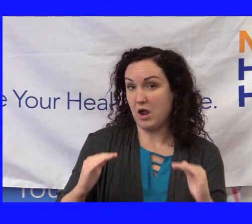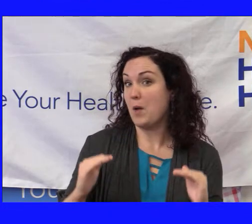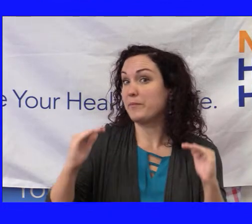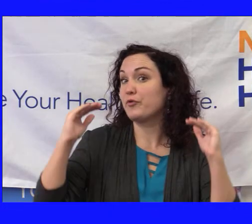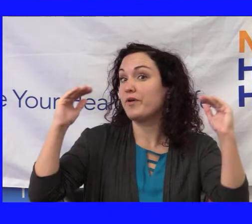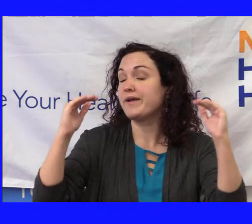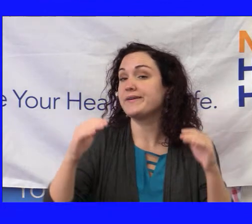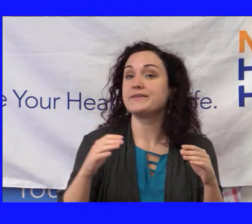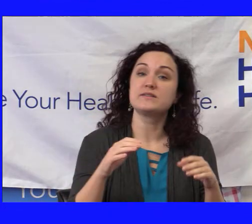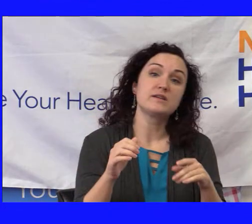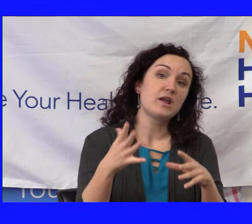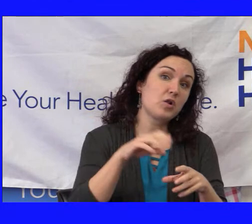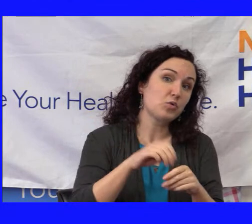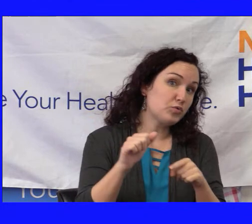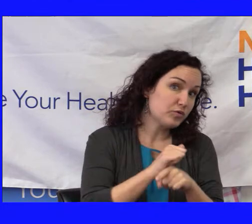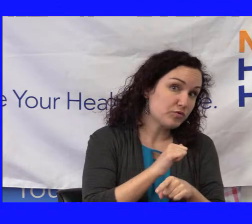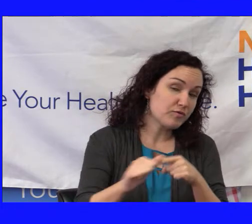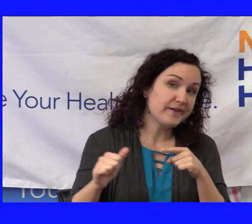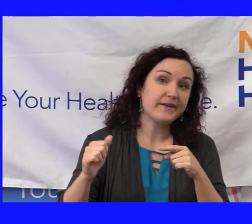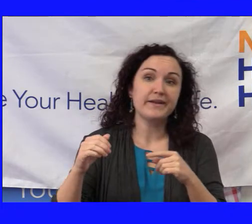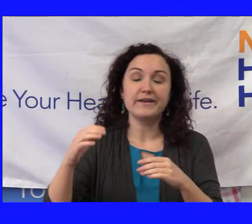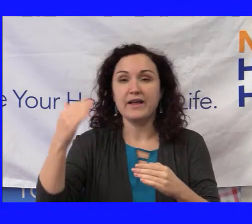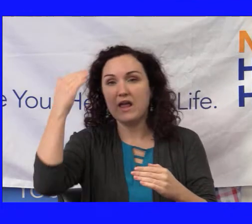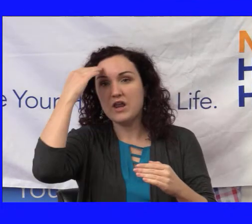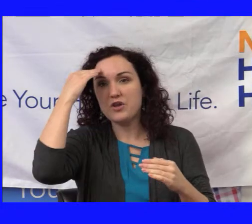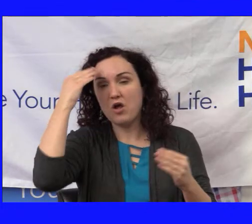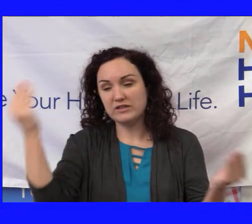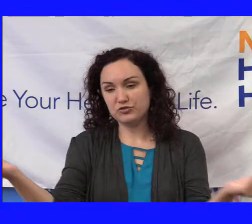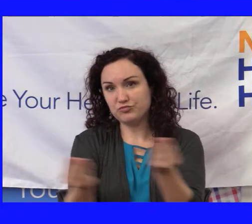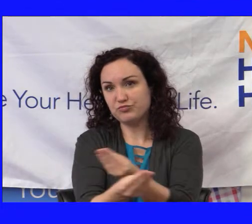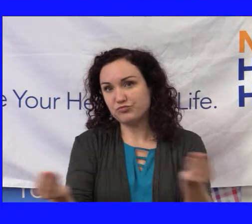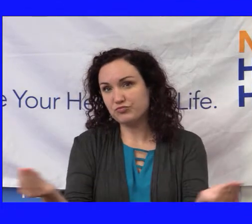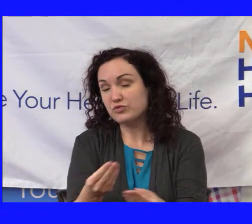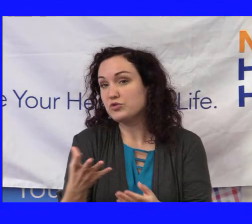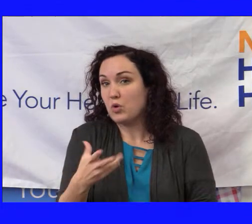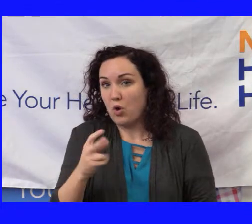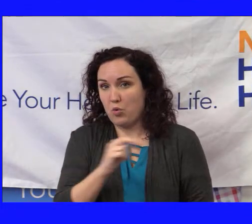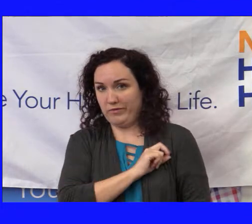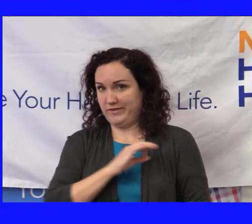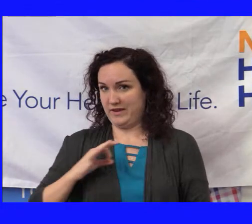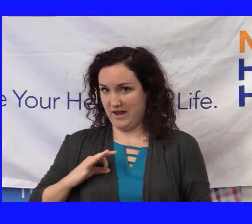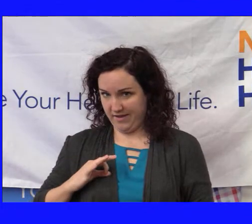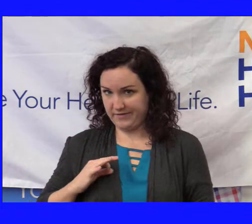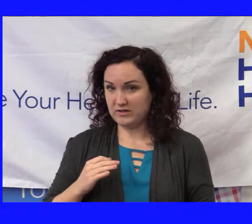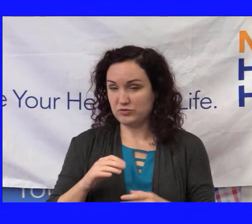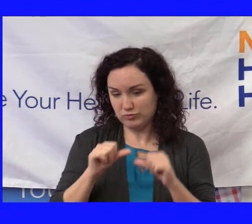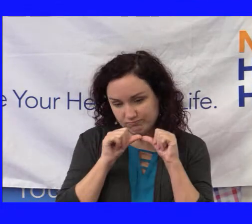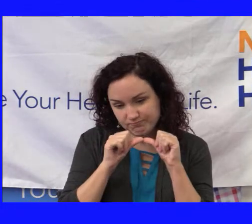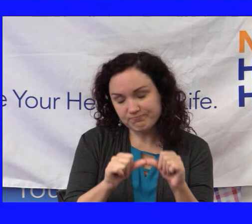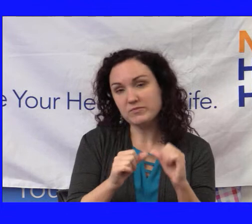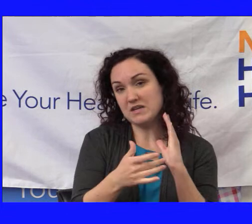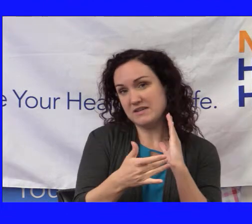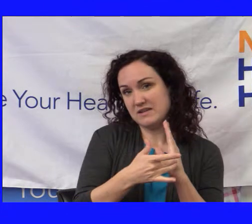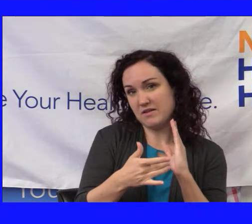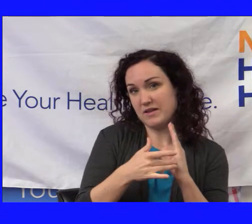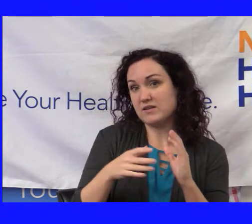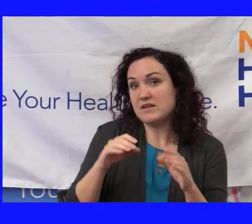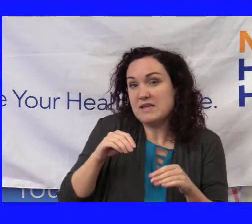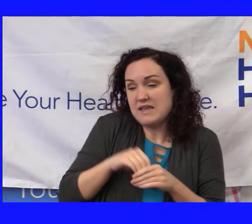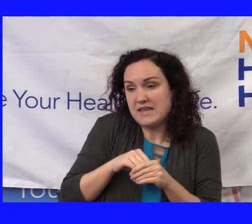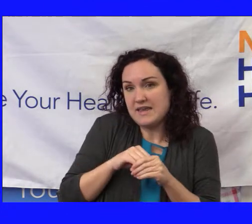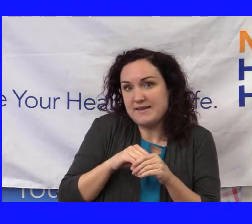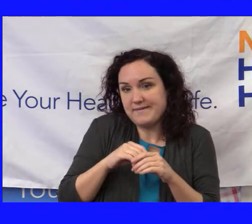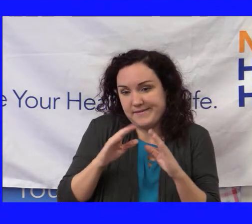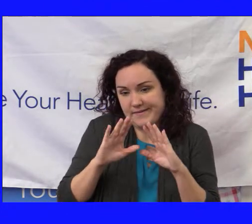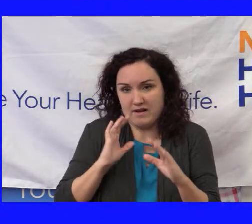and knowledge transfer to our own staff in order to bring this new technology and maintenance, quote, in-house,